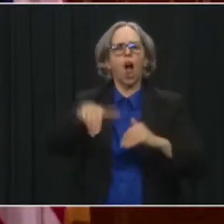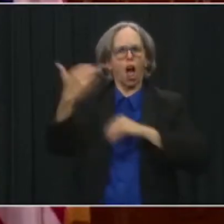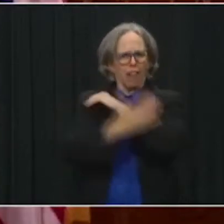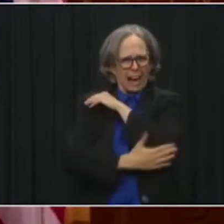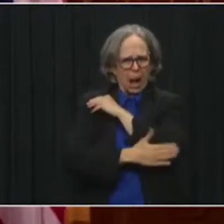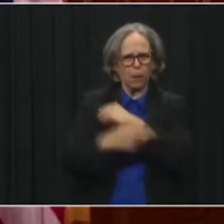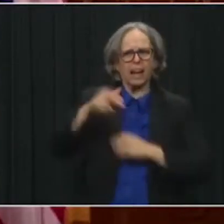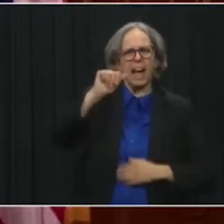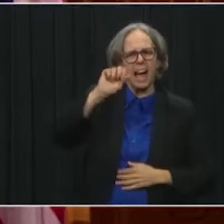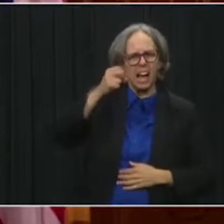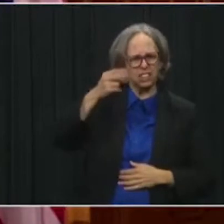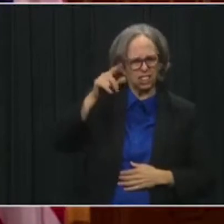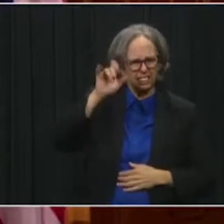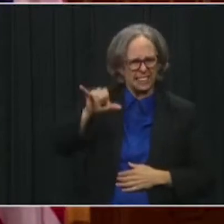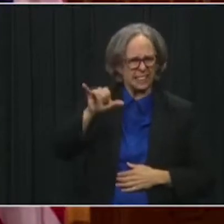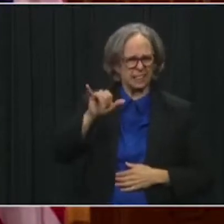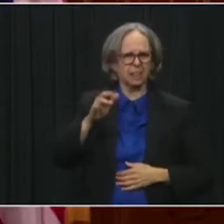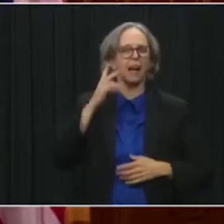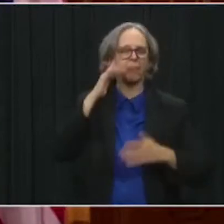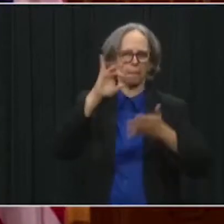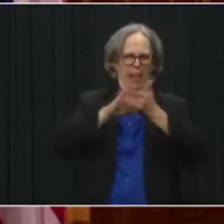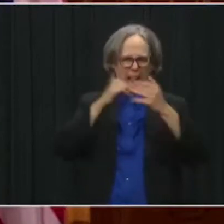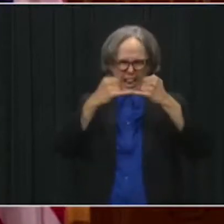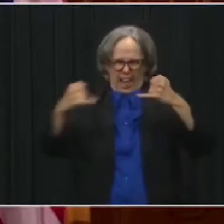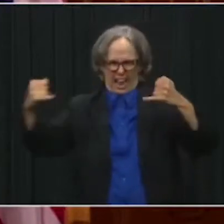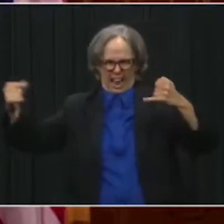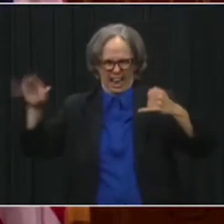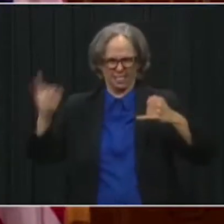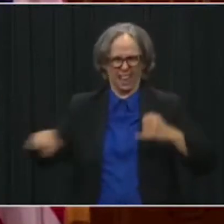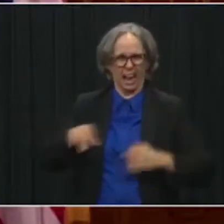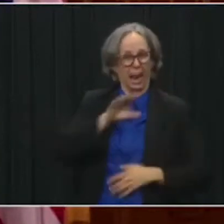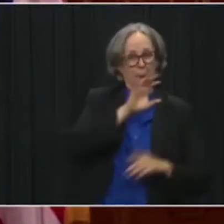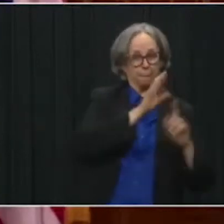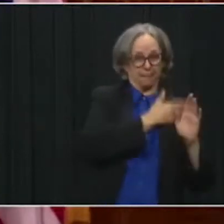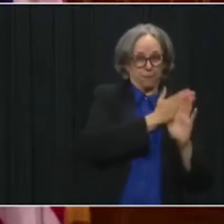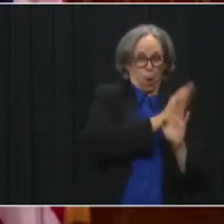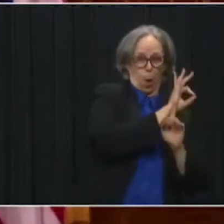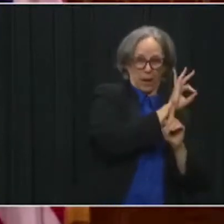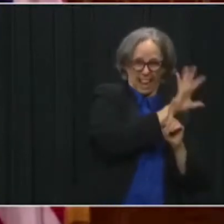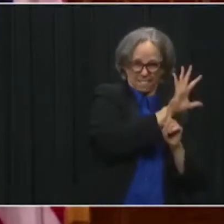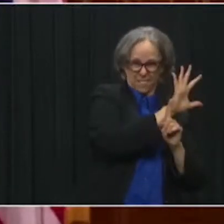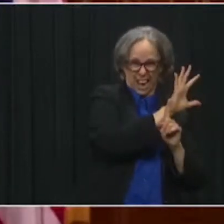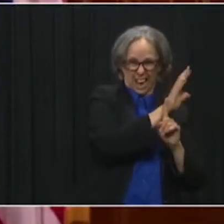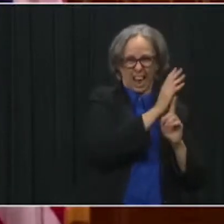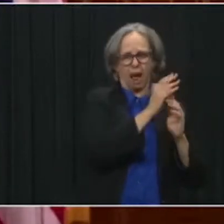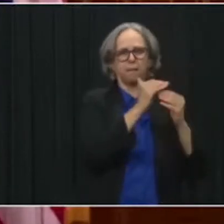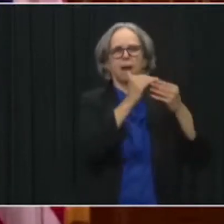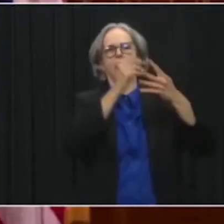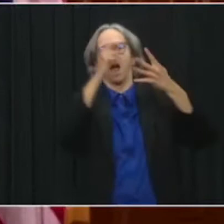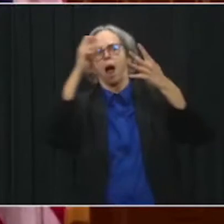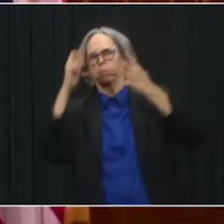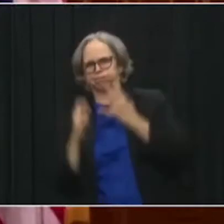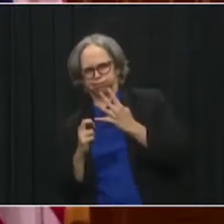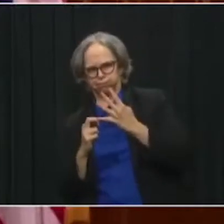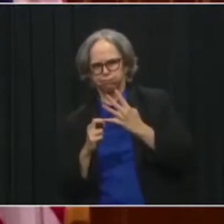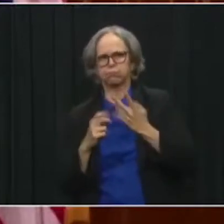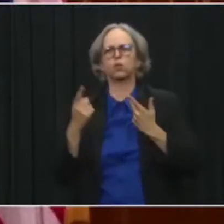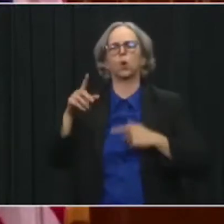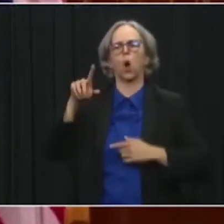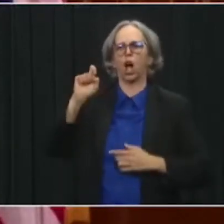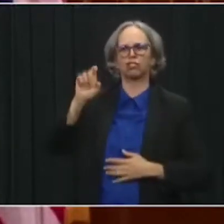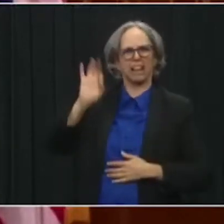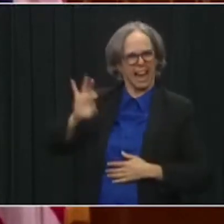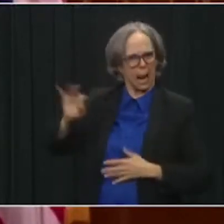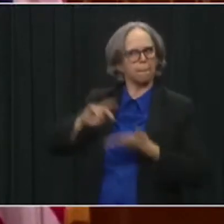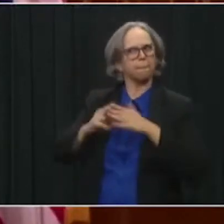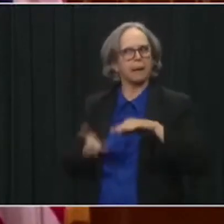your middle line that you're looking at. They rose from 95 vaccinations in the first week of July to 199 in the last week.